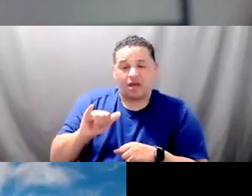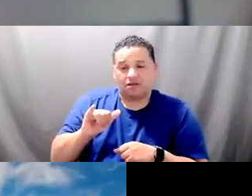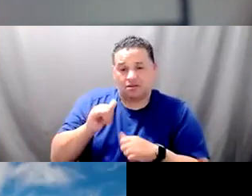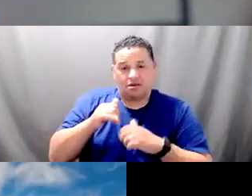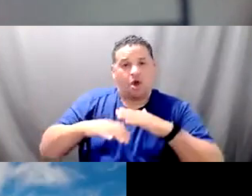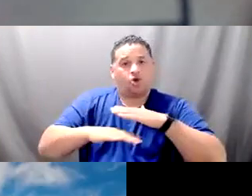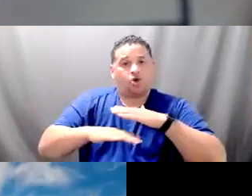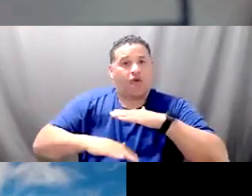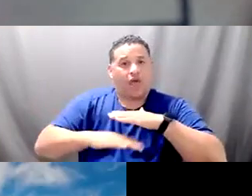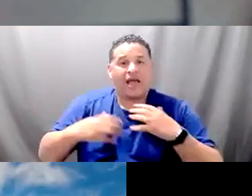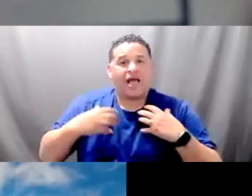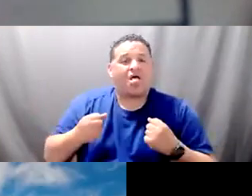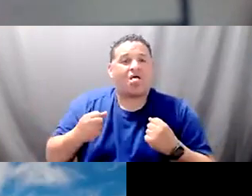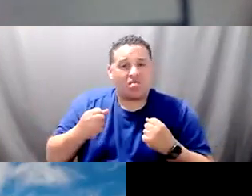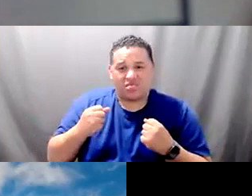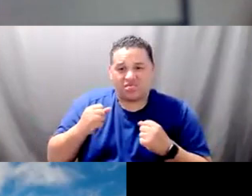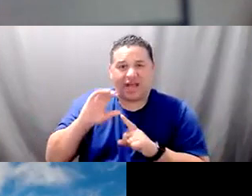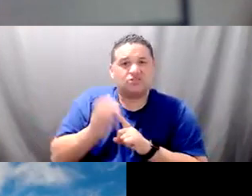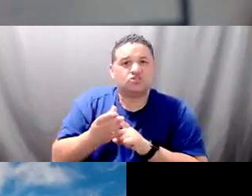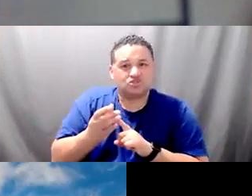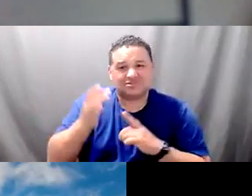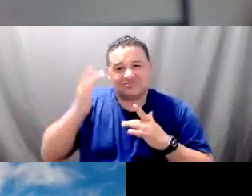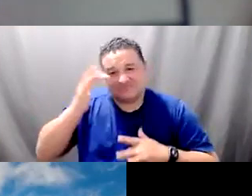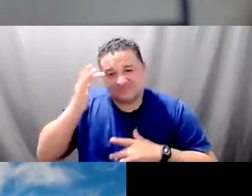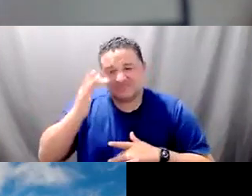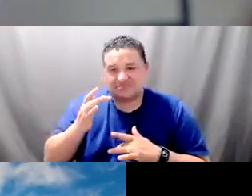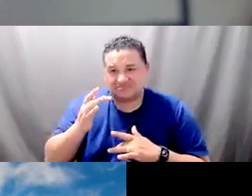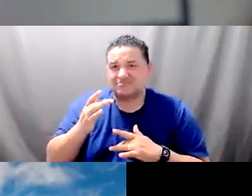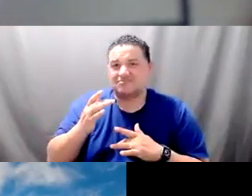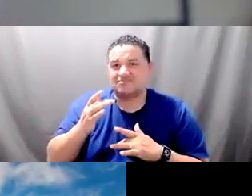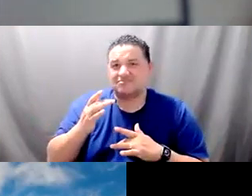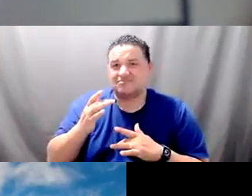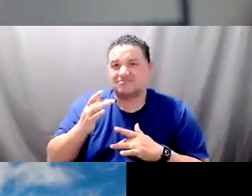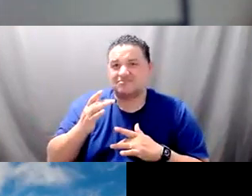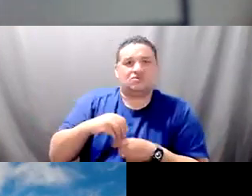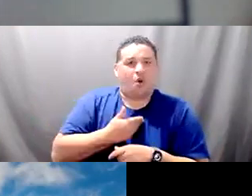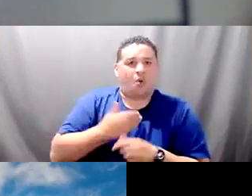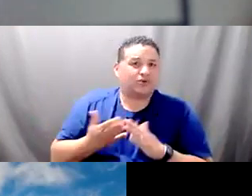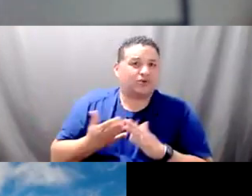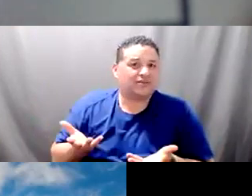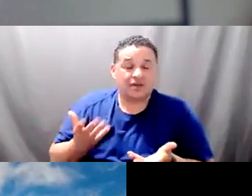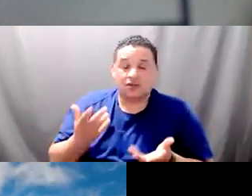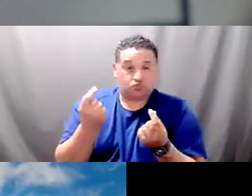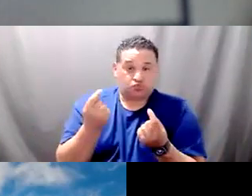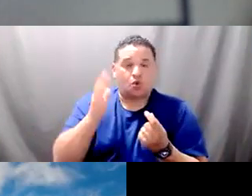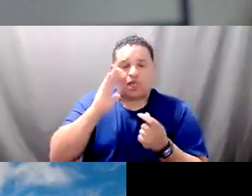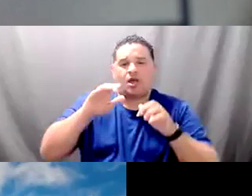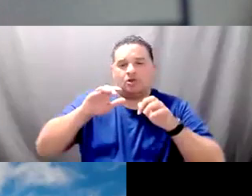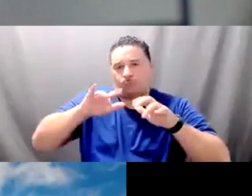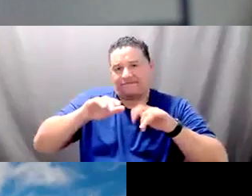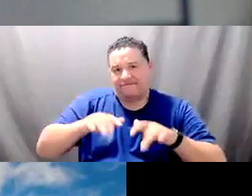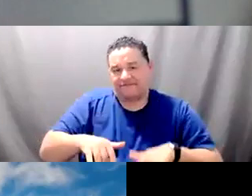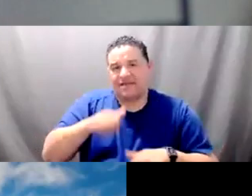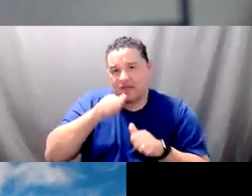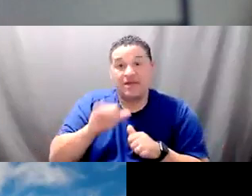include our community. And I think that we can make that case. What we're going to do is we're going to draft this letter. And if you